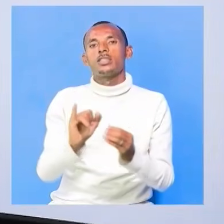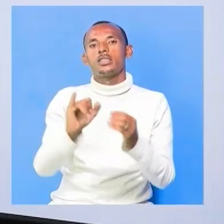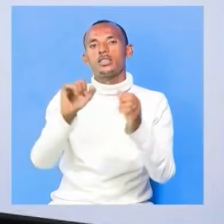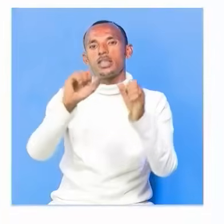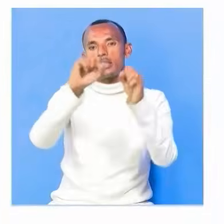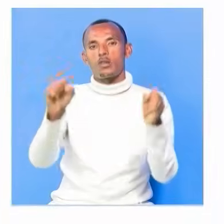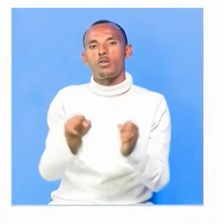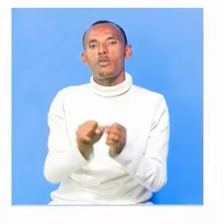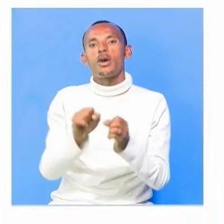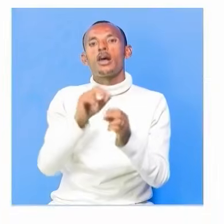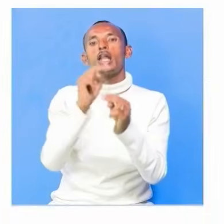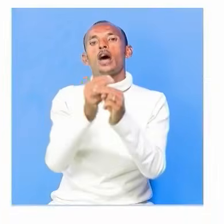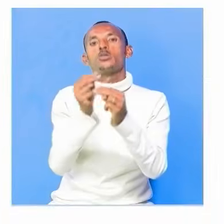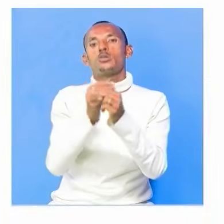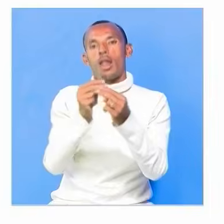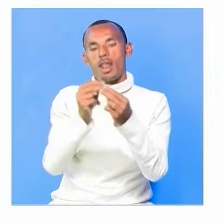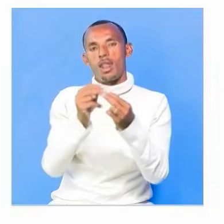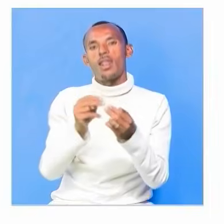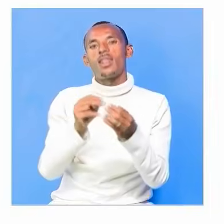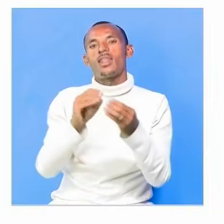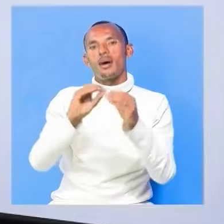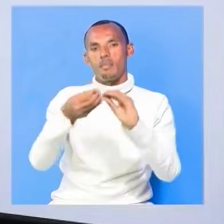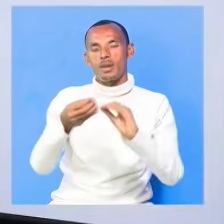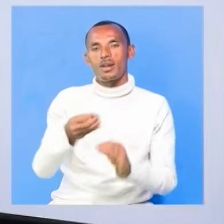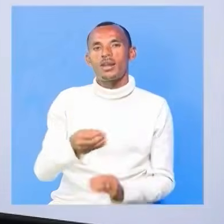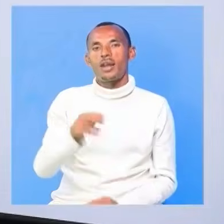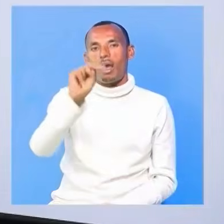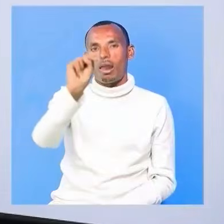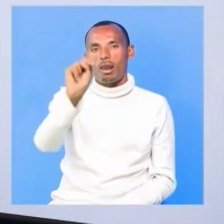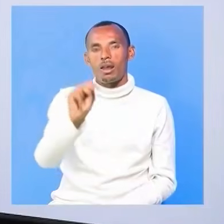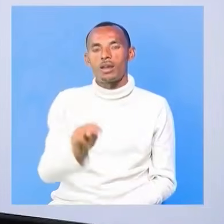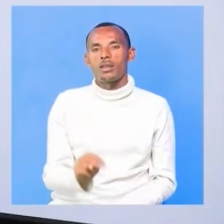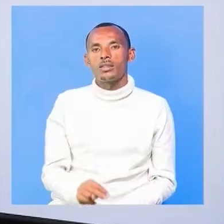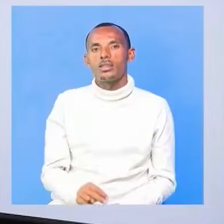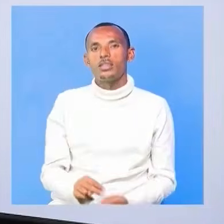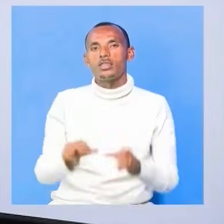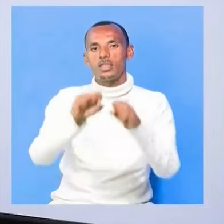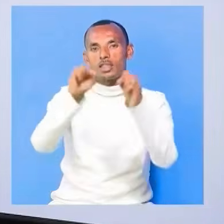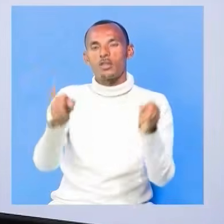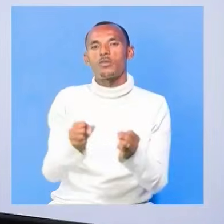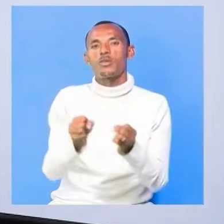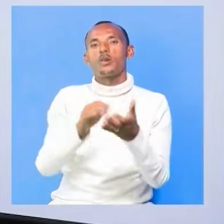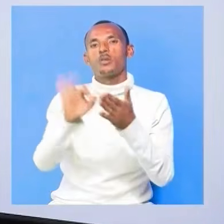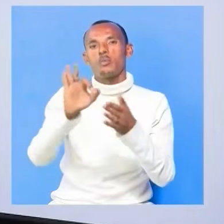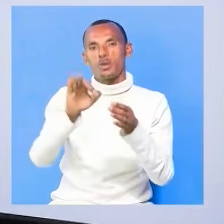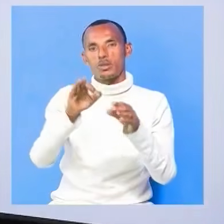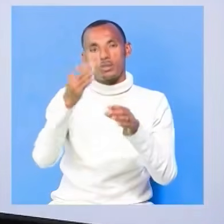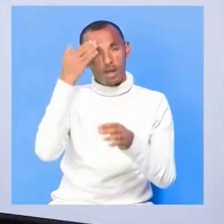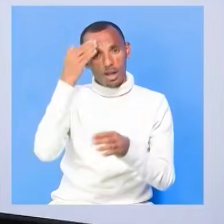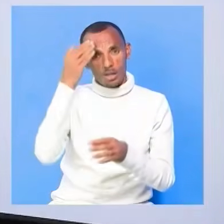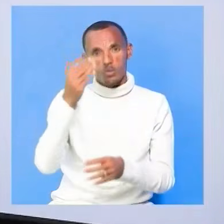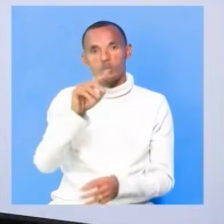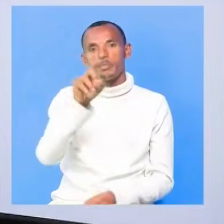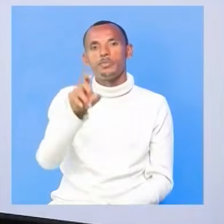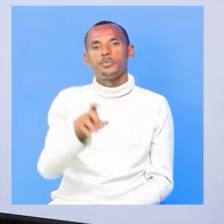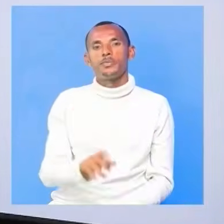of natural number. Okay, do you remember what numbers set of natural number